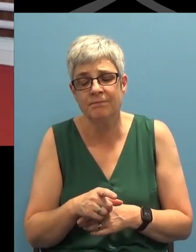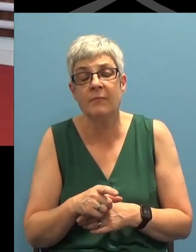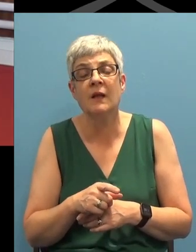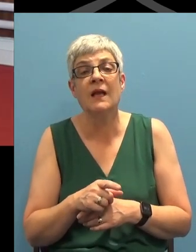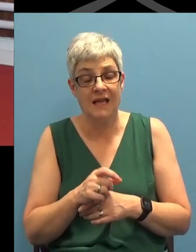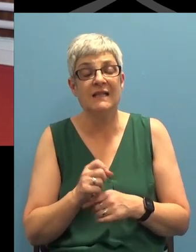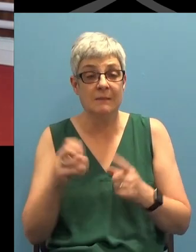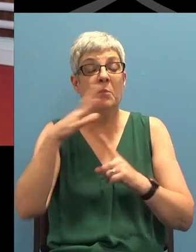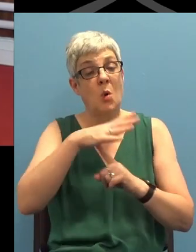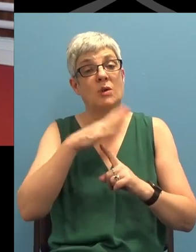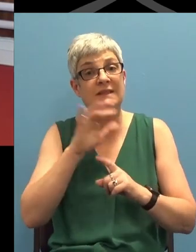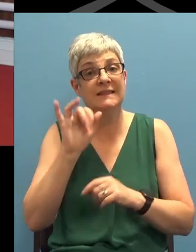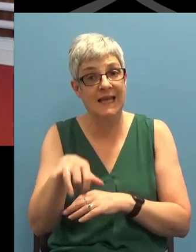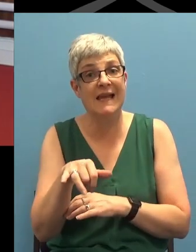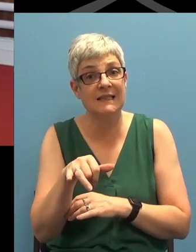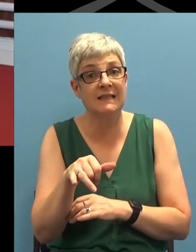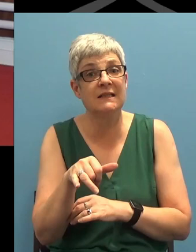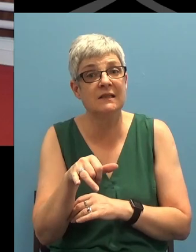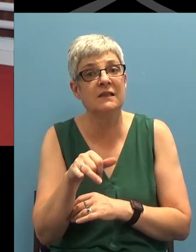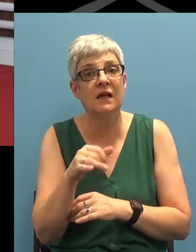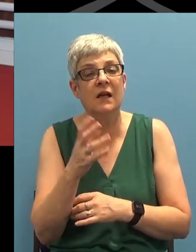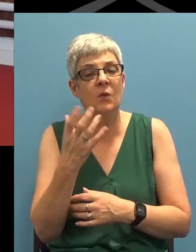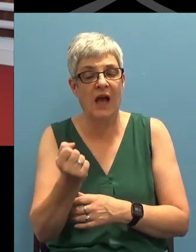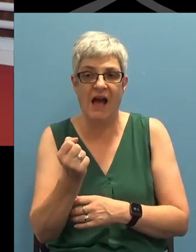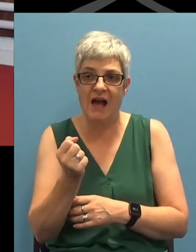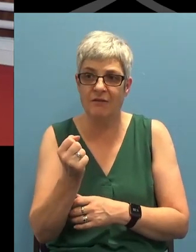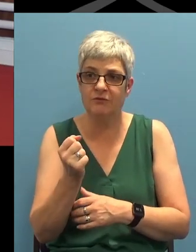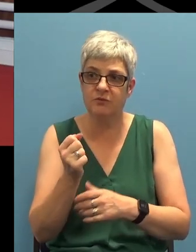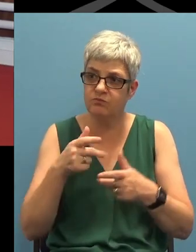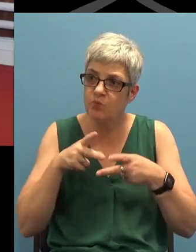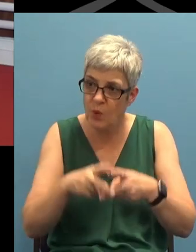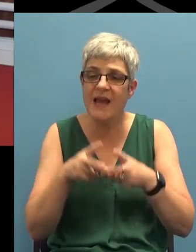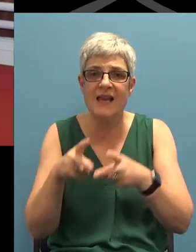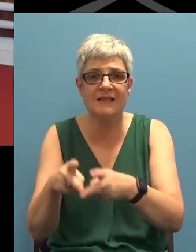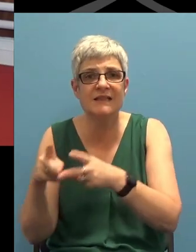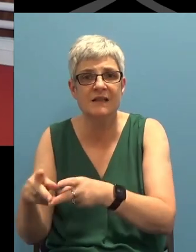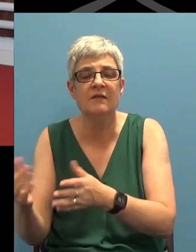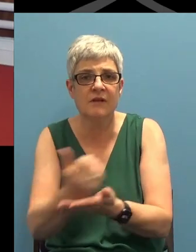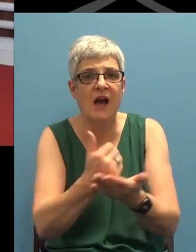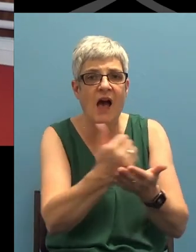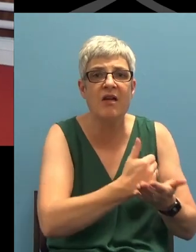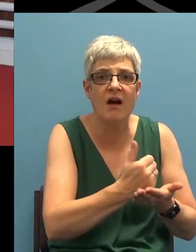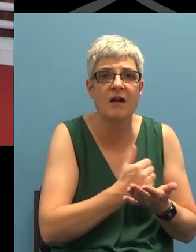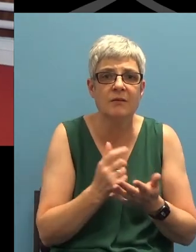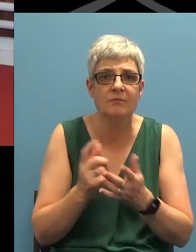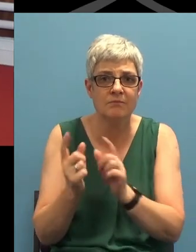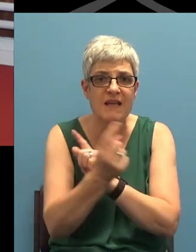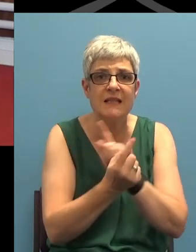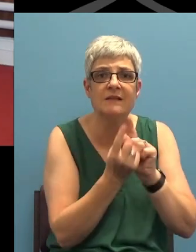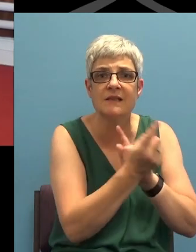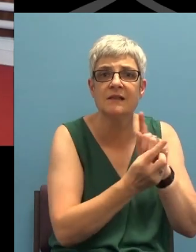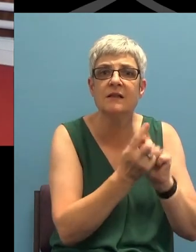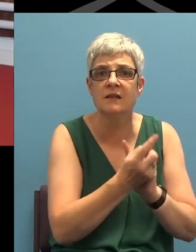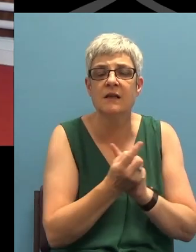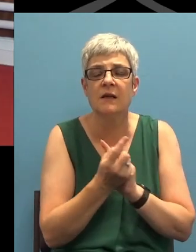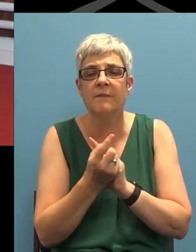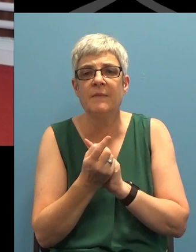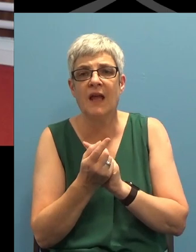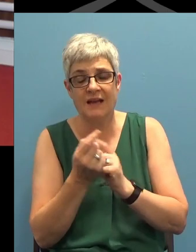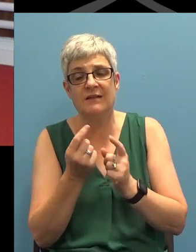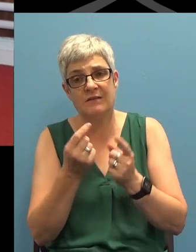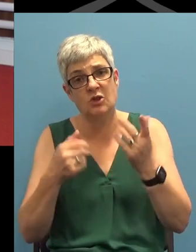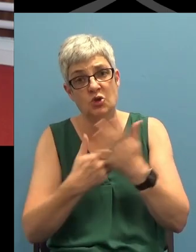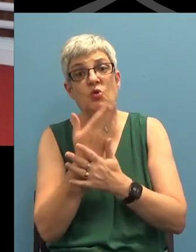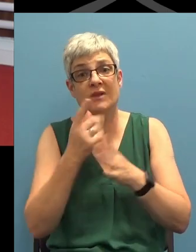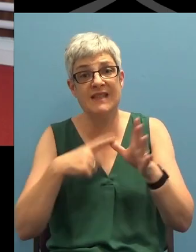It's still important, yes, that we have ways of gathering together, and the New Testament makes clear that you cannot be a follower of Jesus all